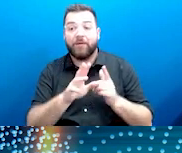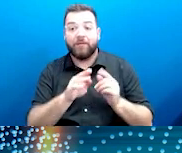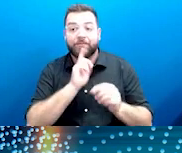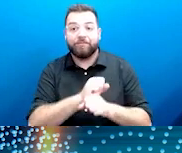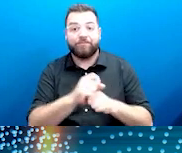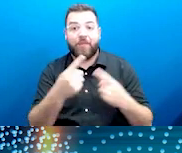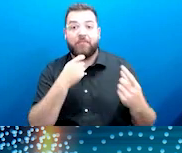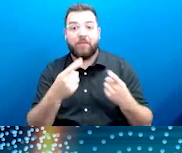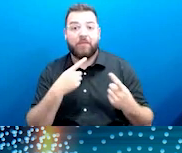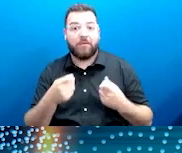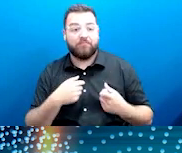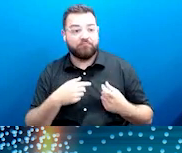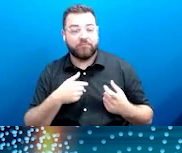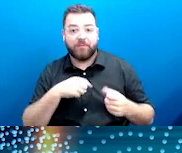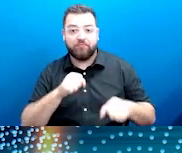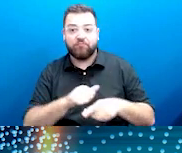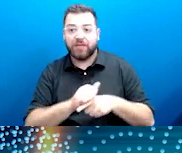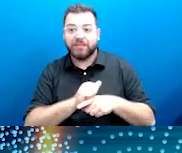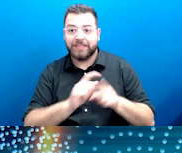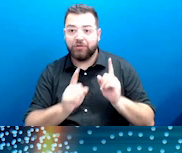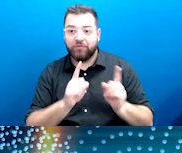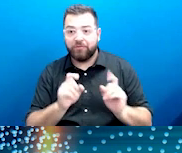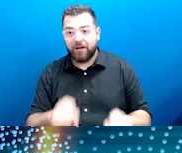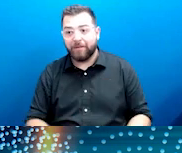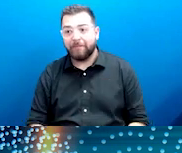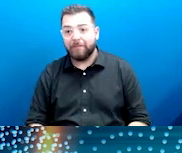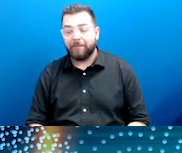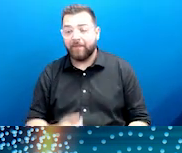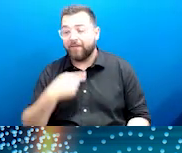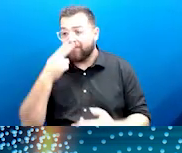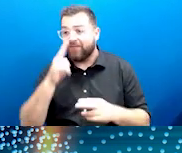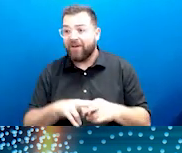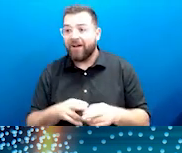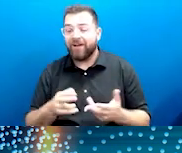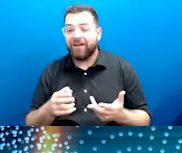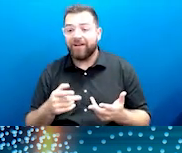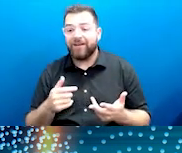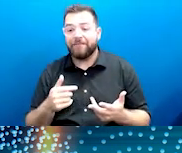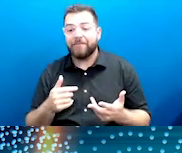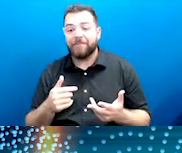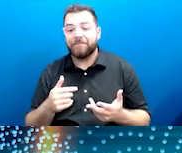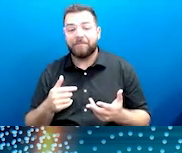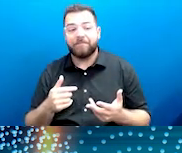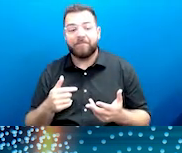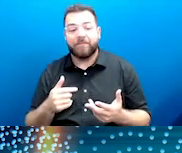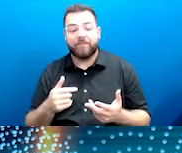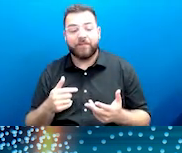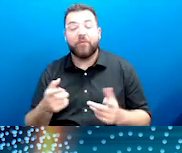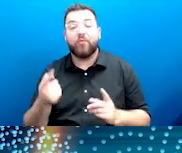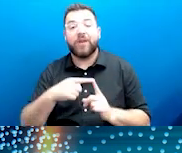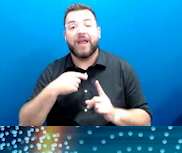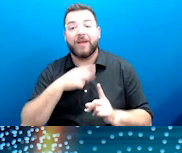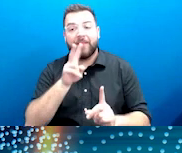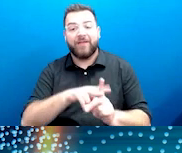against a bot. So I thought it was pretty funny because I was dealing with a bot when I was applying for a job,